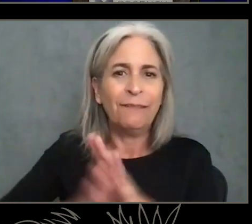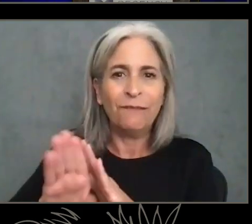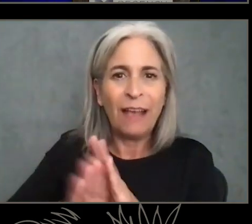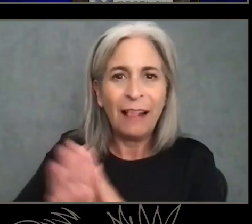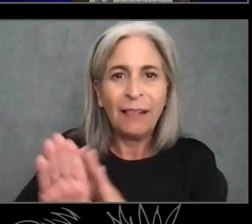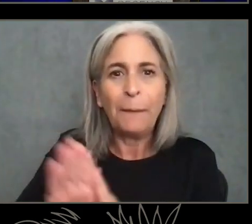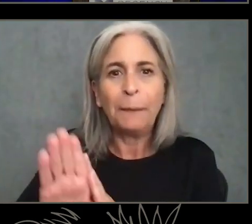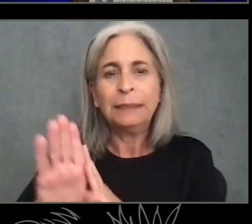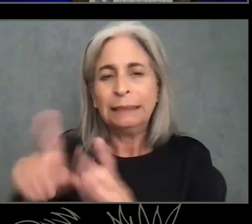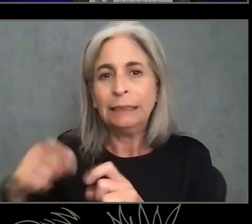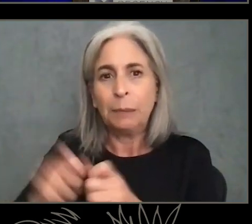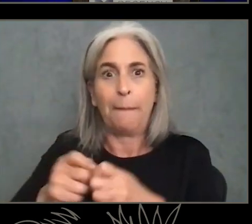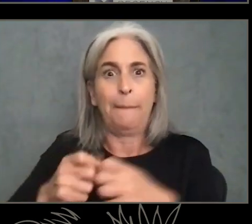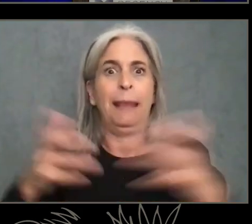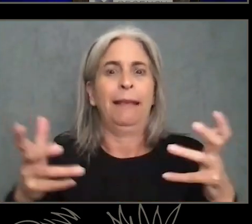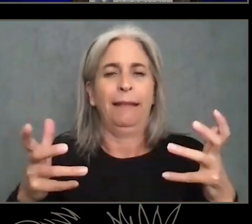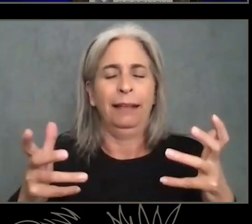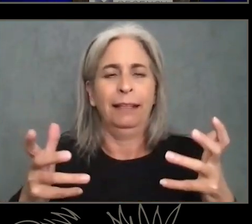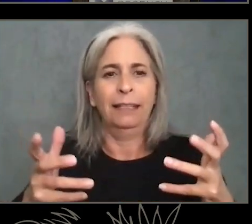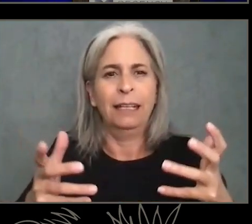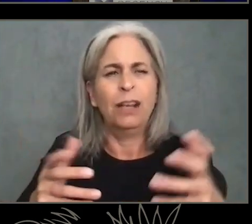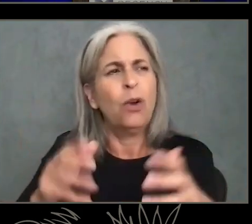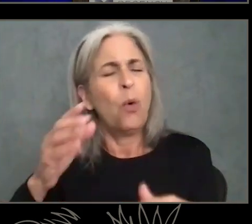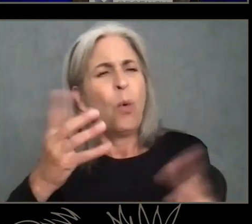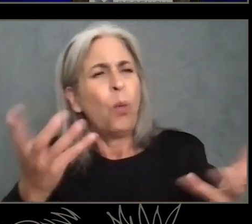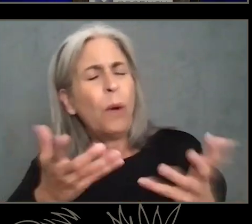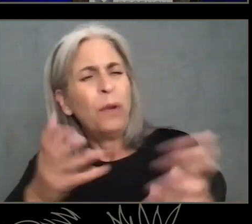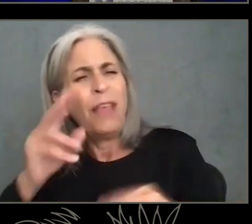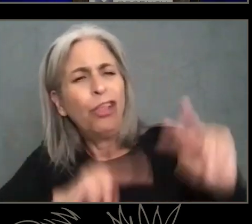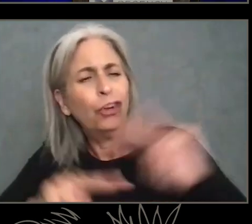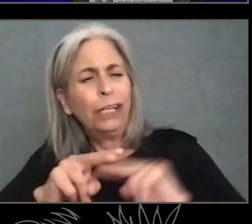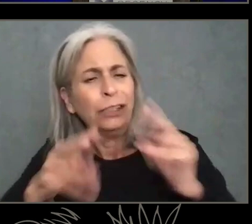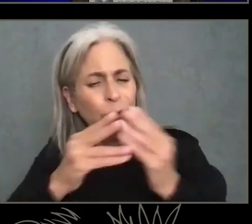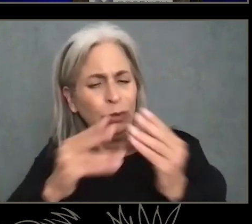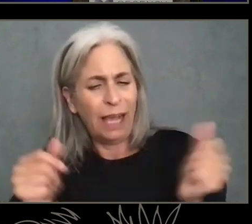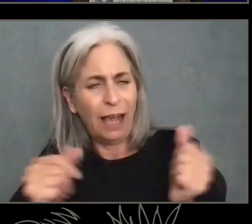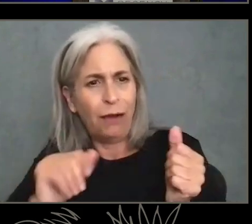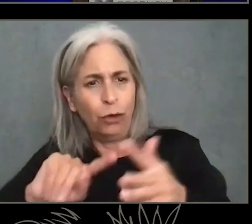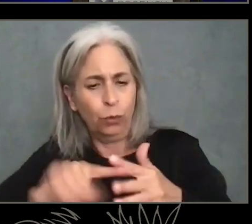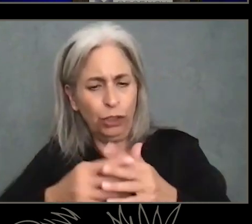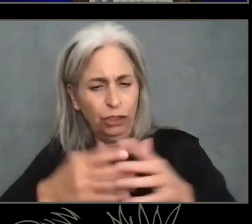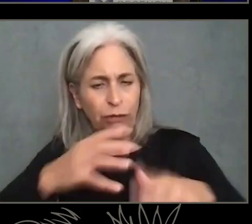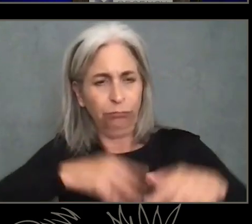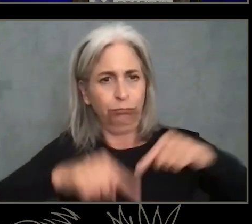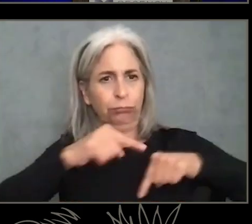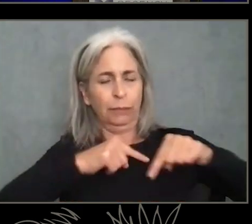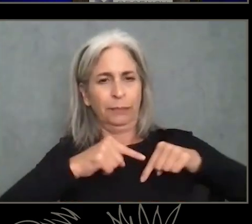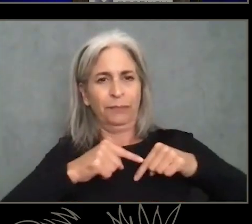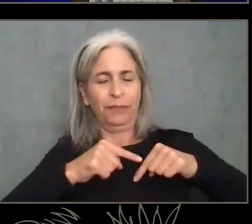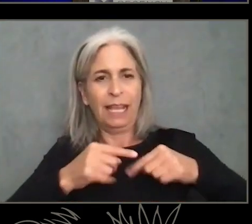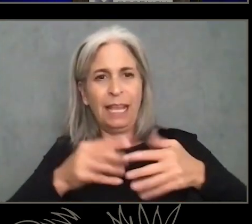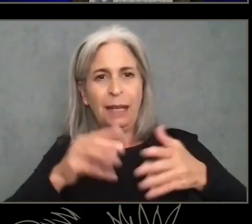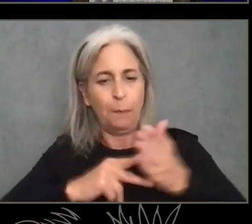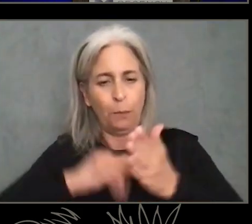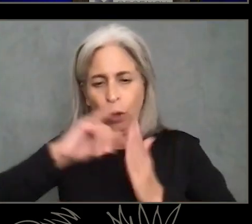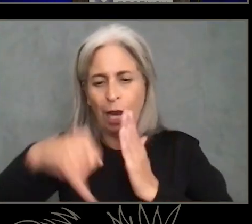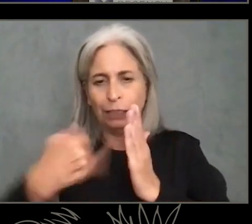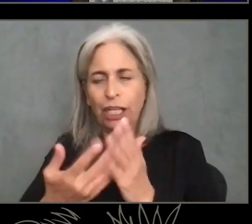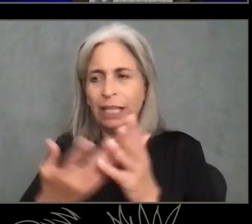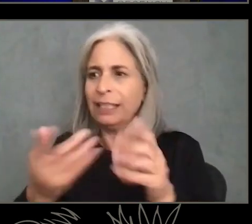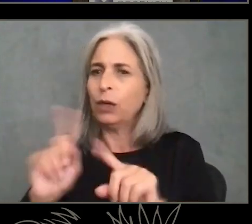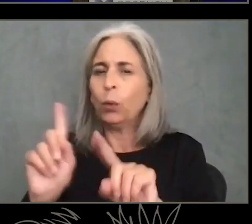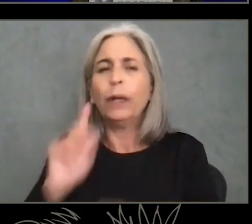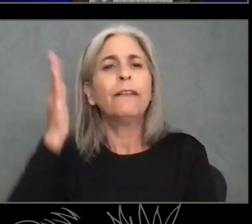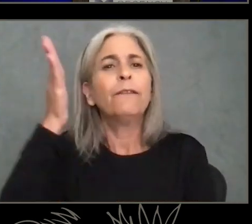things that they wanted to, goals that they wanted to solve in general with Vite project and where we were and kind of where we're going.